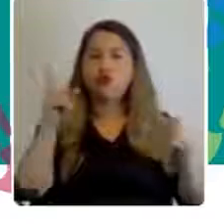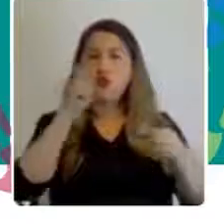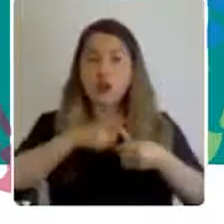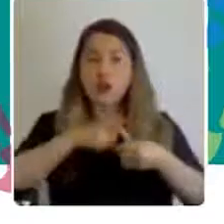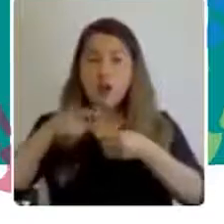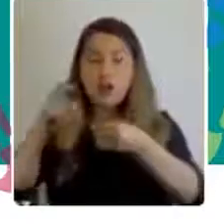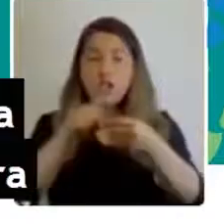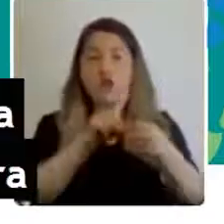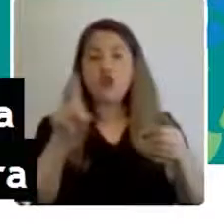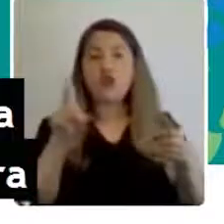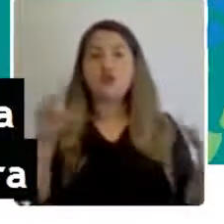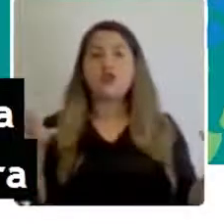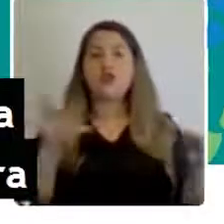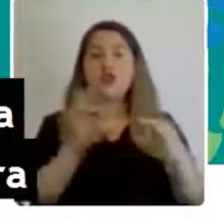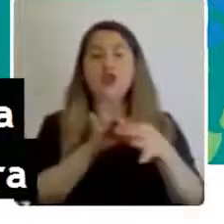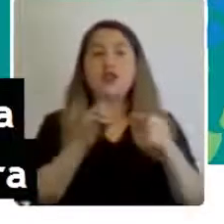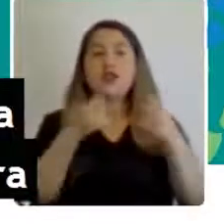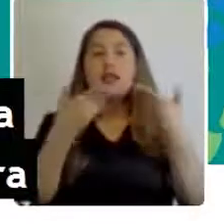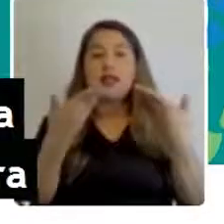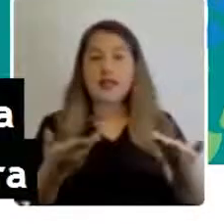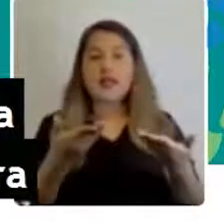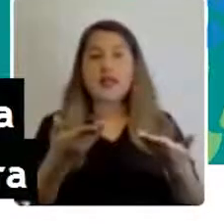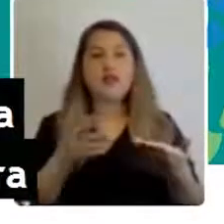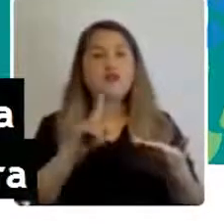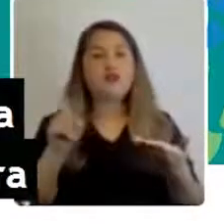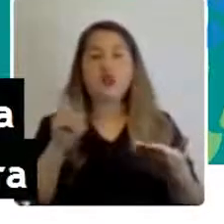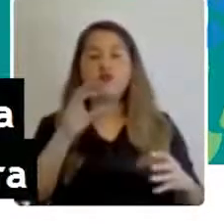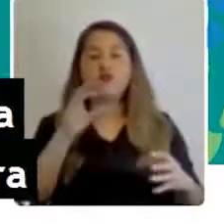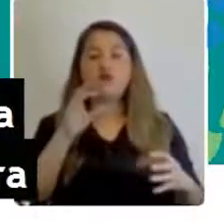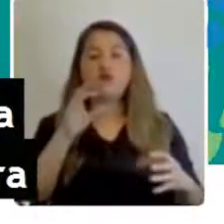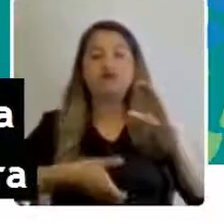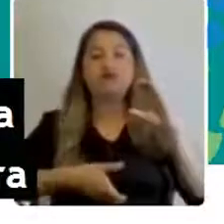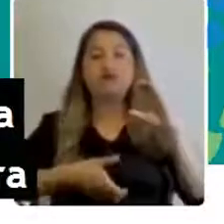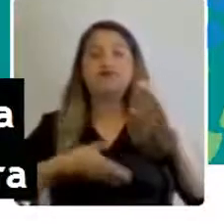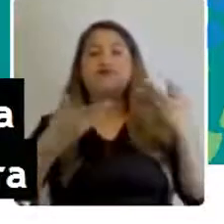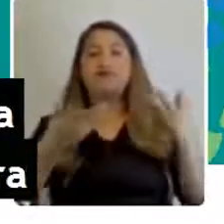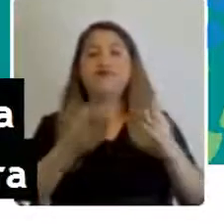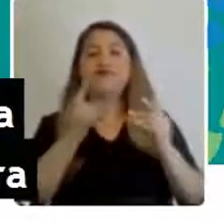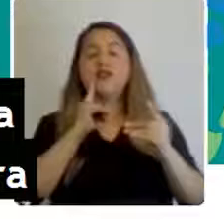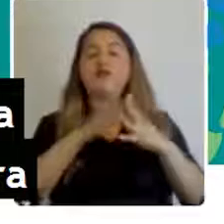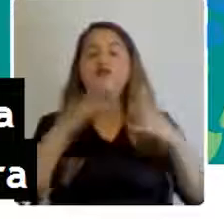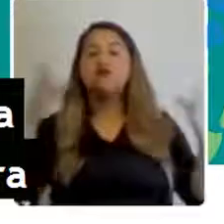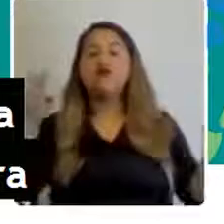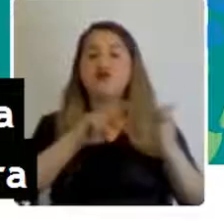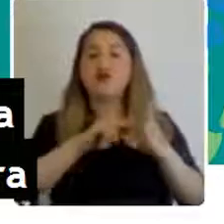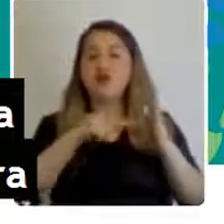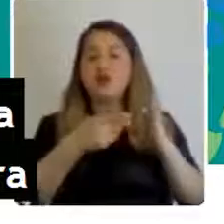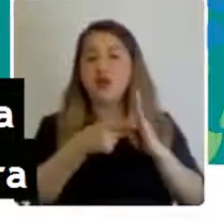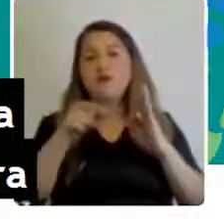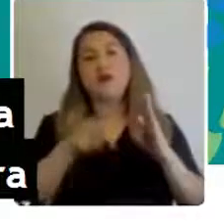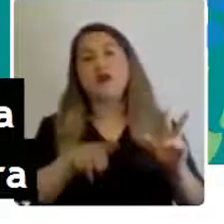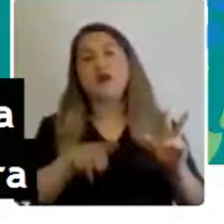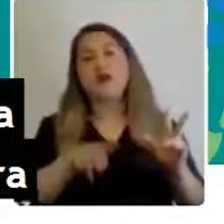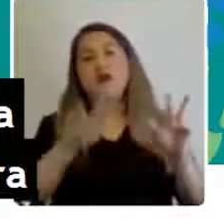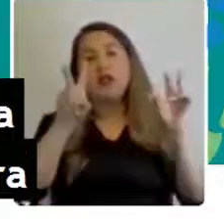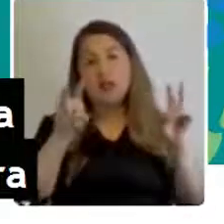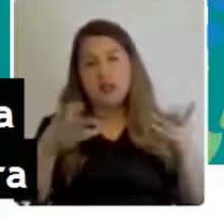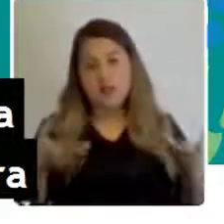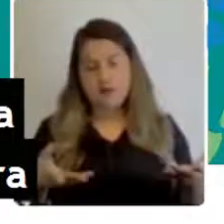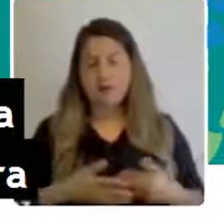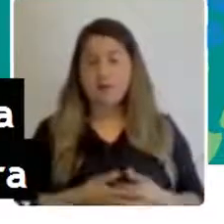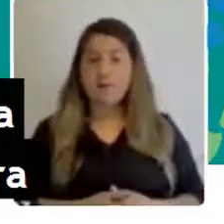many problems. With this action, the European Commission is building